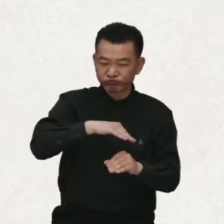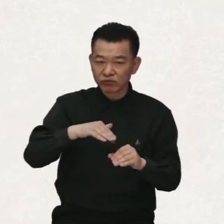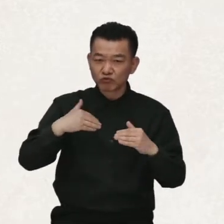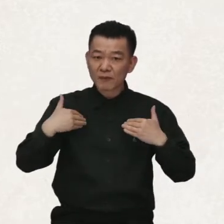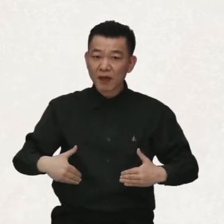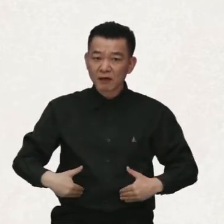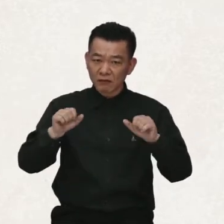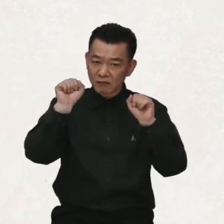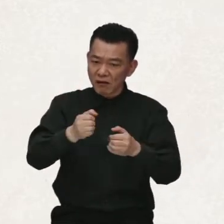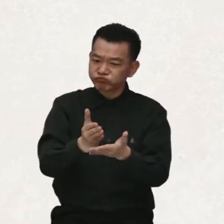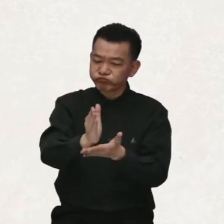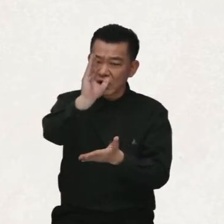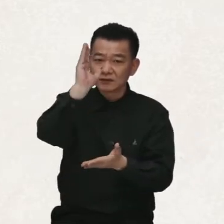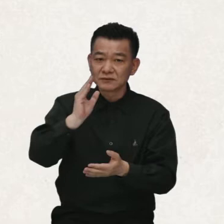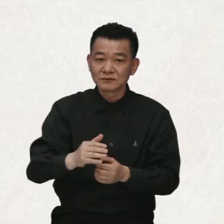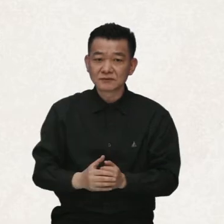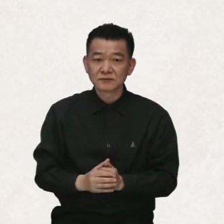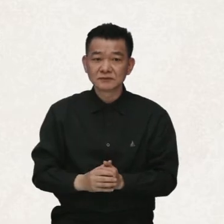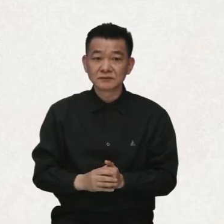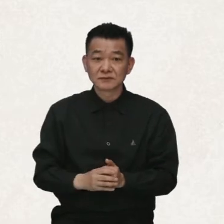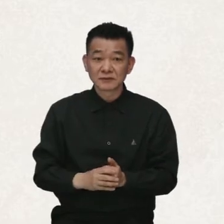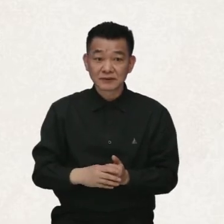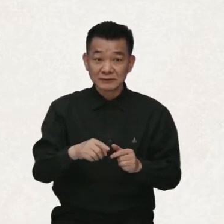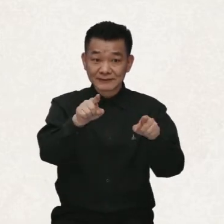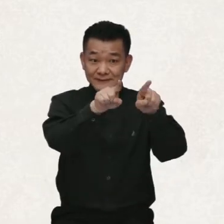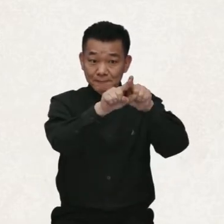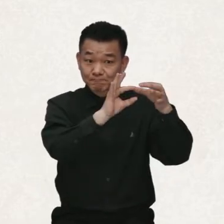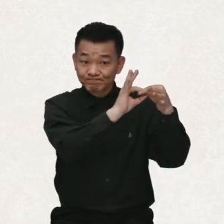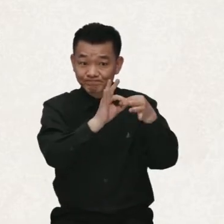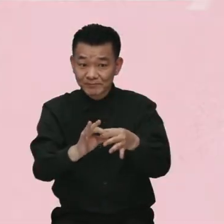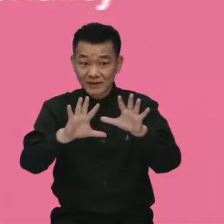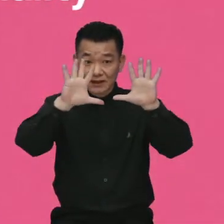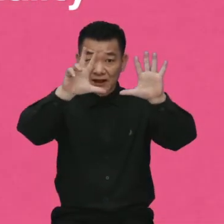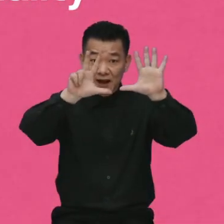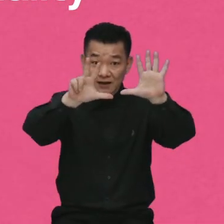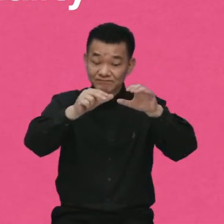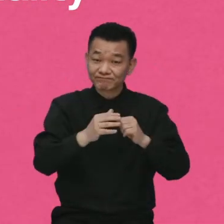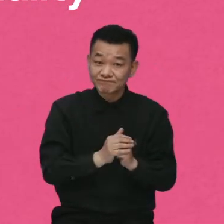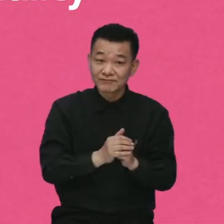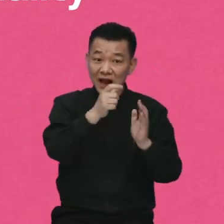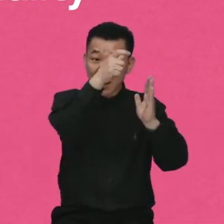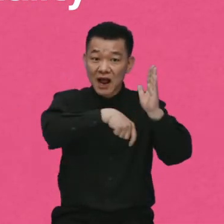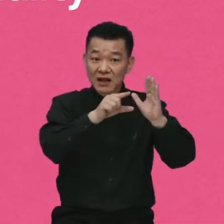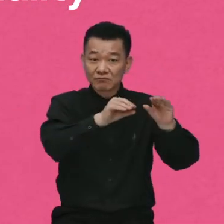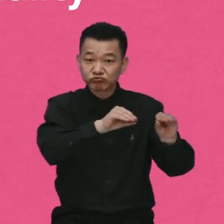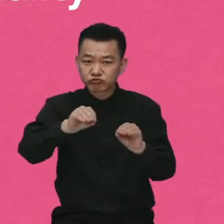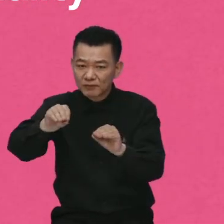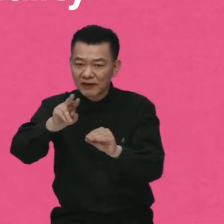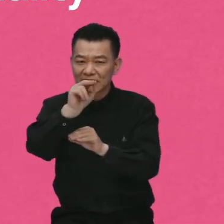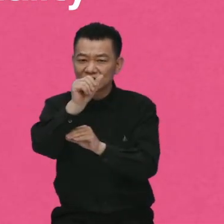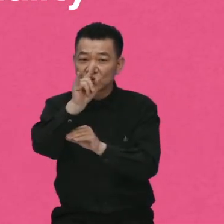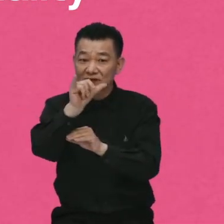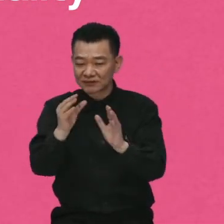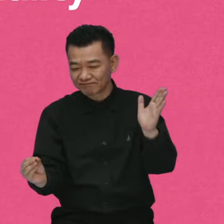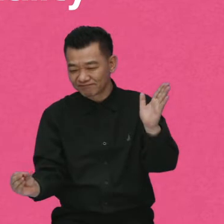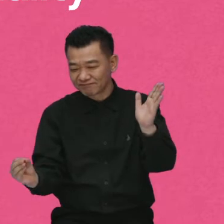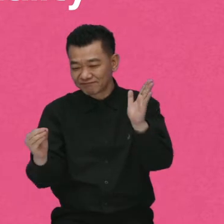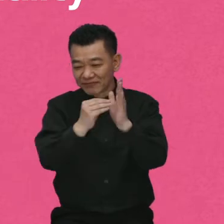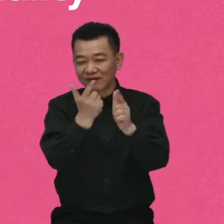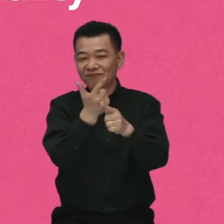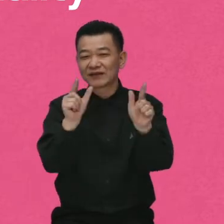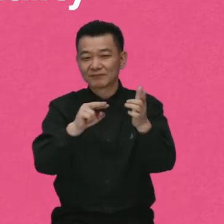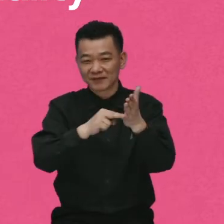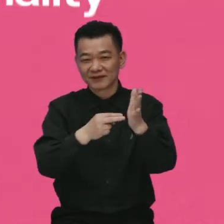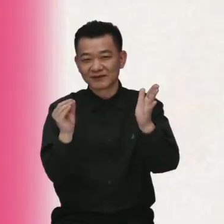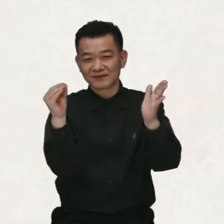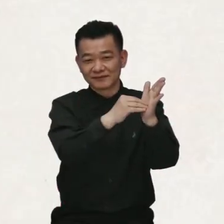rights given to all human beings. For this, Article 18, Liberty of Movement and Nationality, was